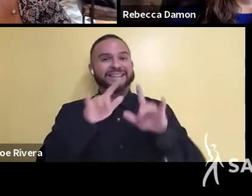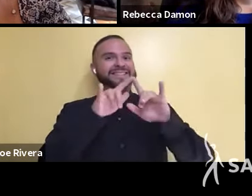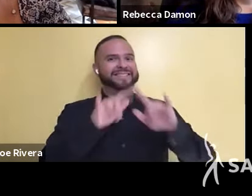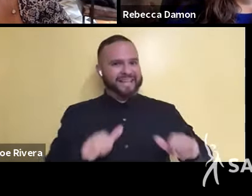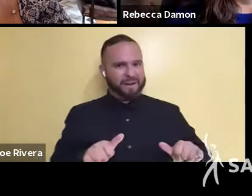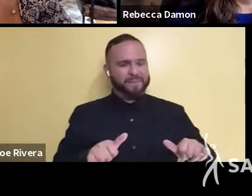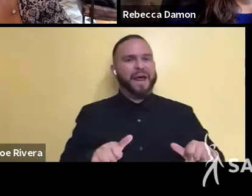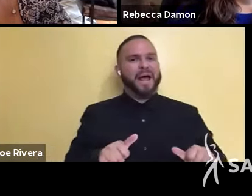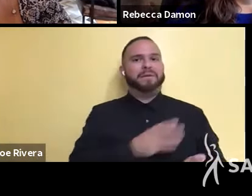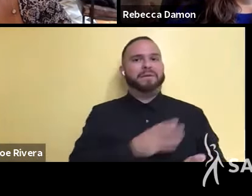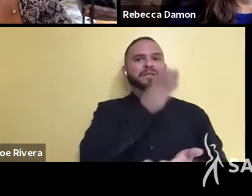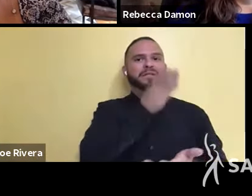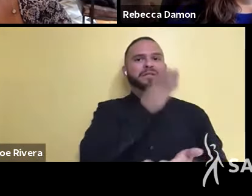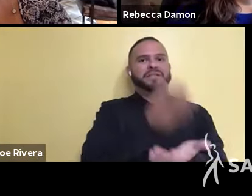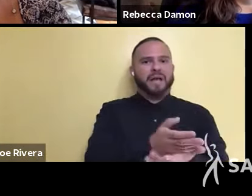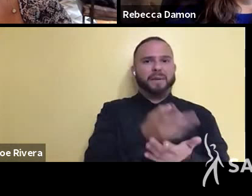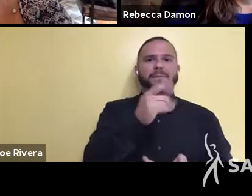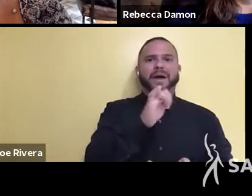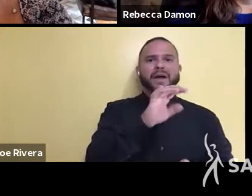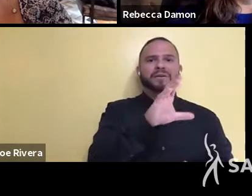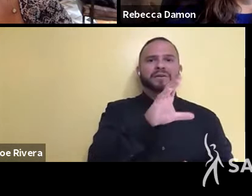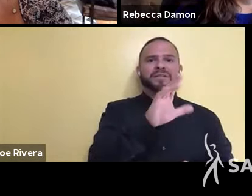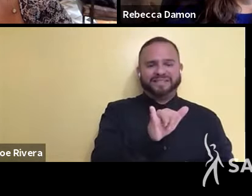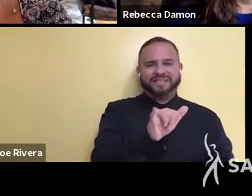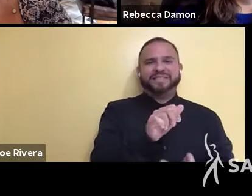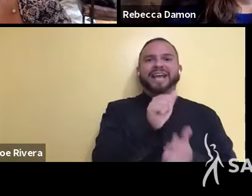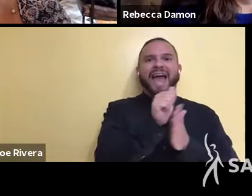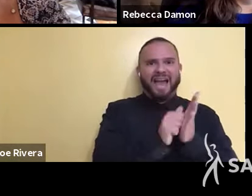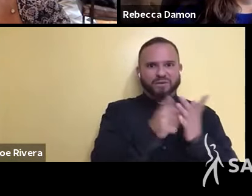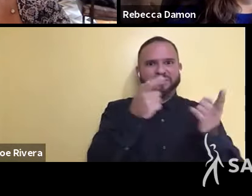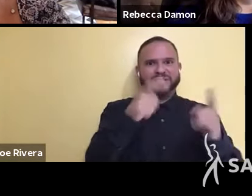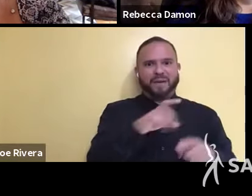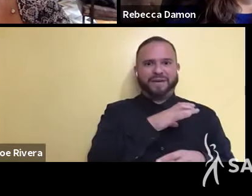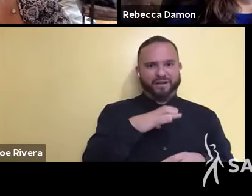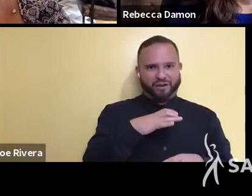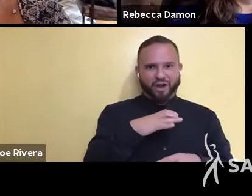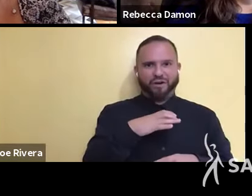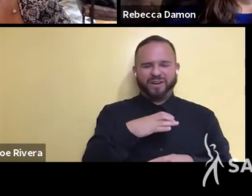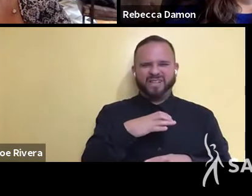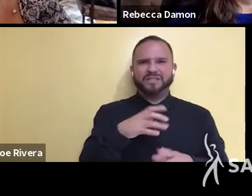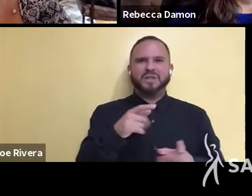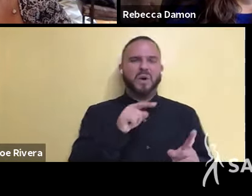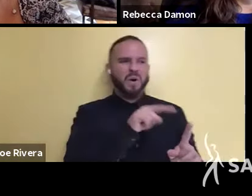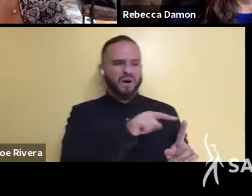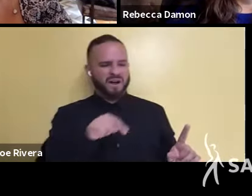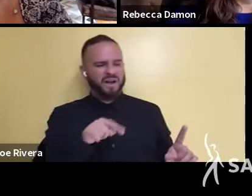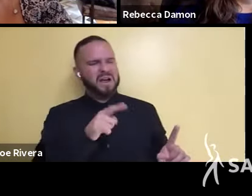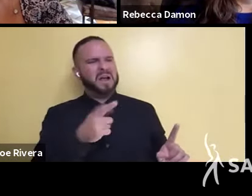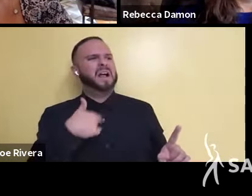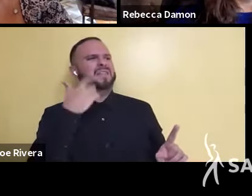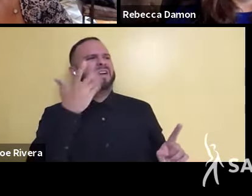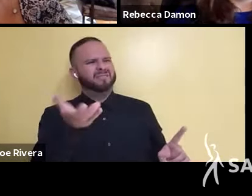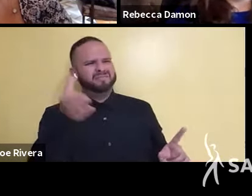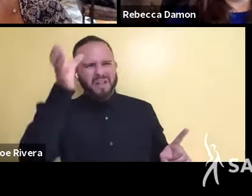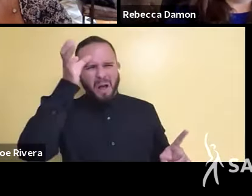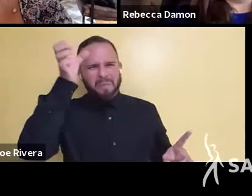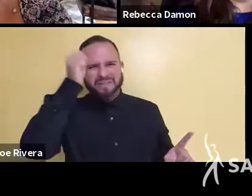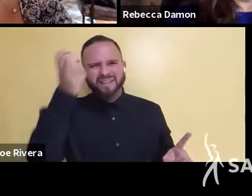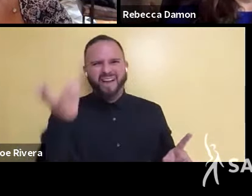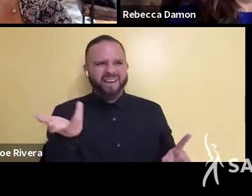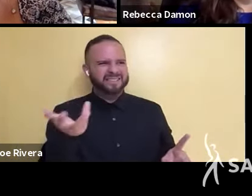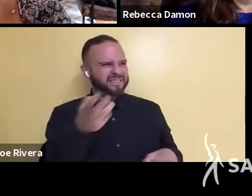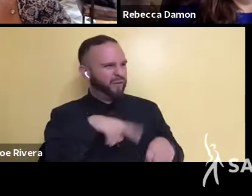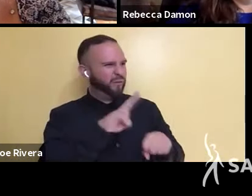Congress, SOPA. And I thought that this was a common sense measure to